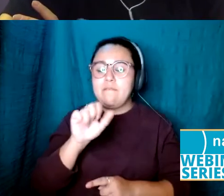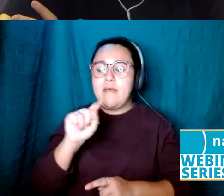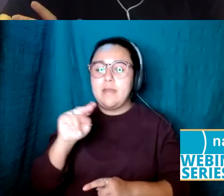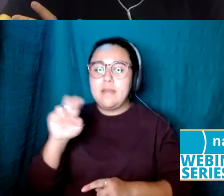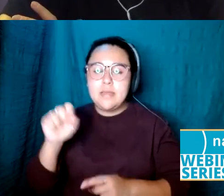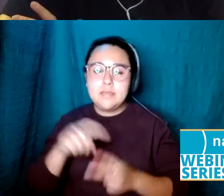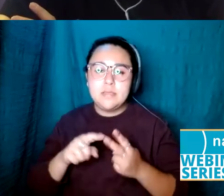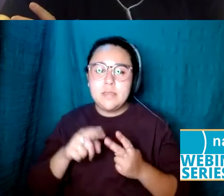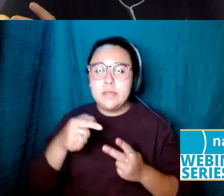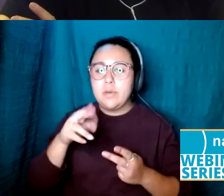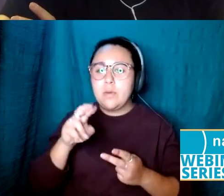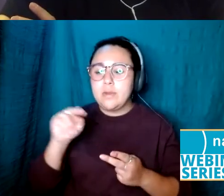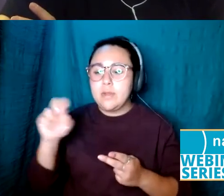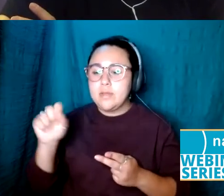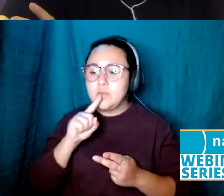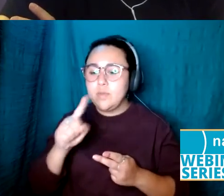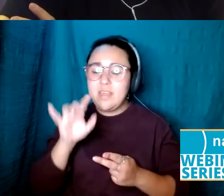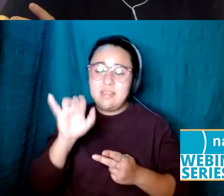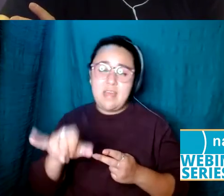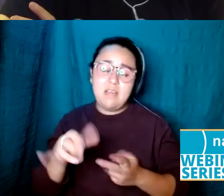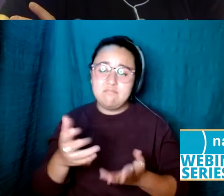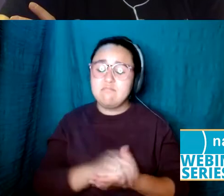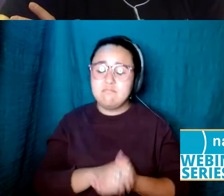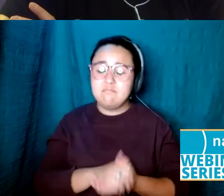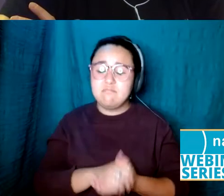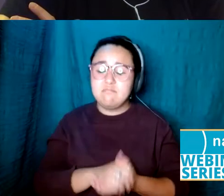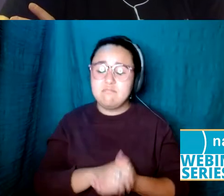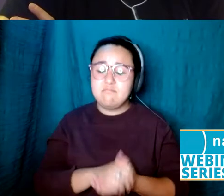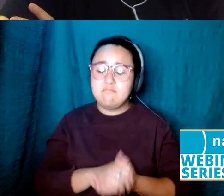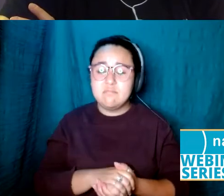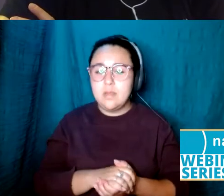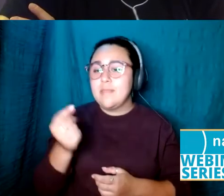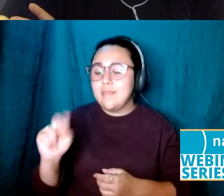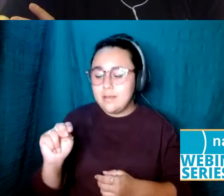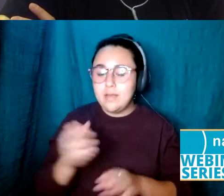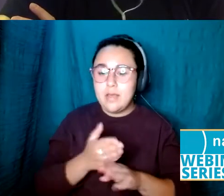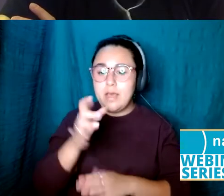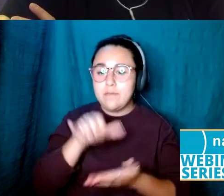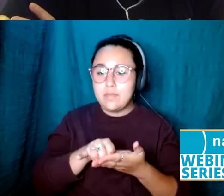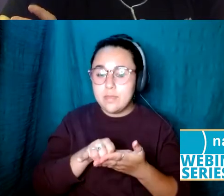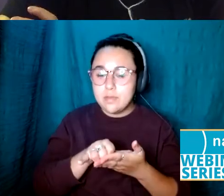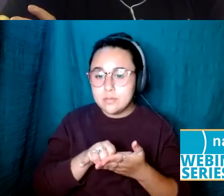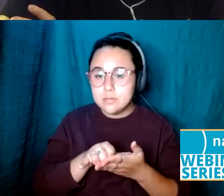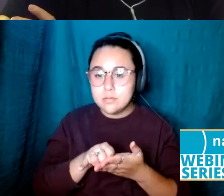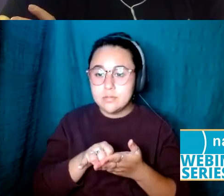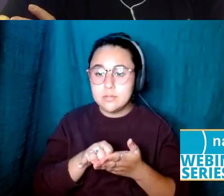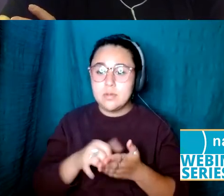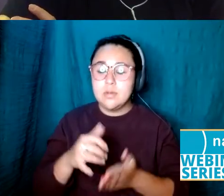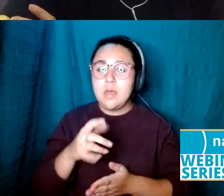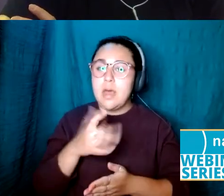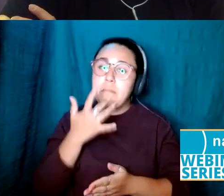I guess really together at all. And then after that, and luckily it was very well